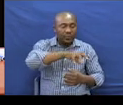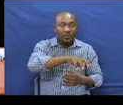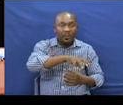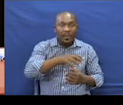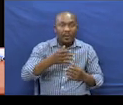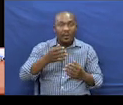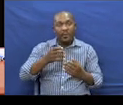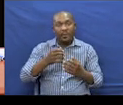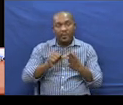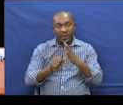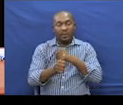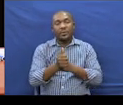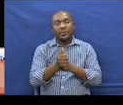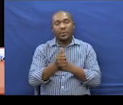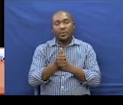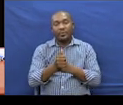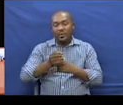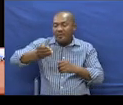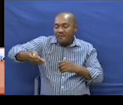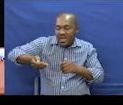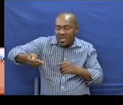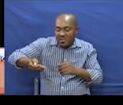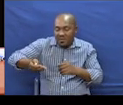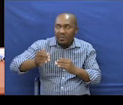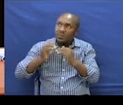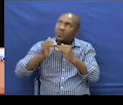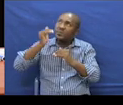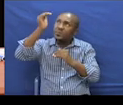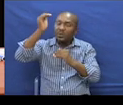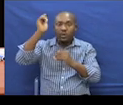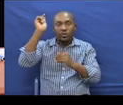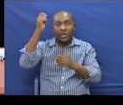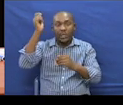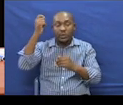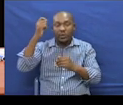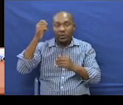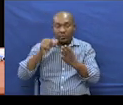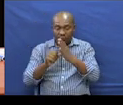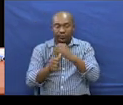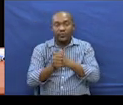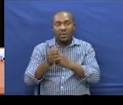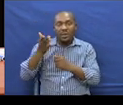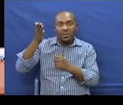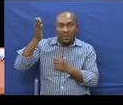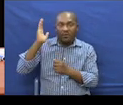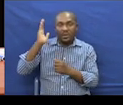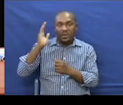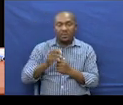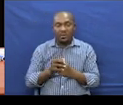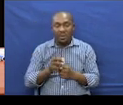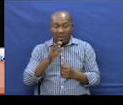it from the level of the village government up to the national level, where we elect the president.